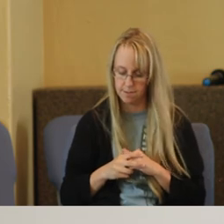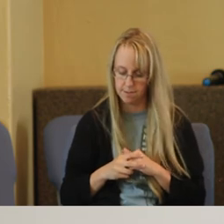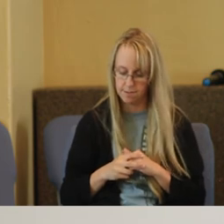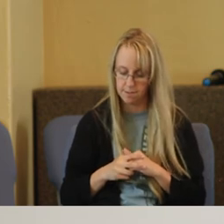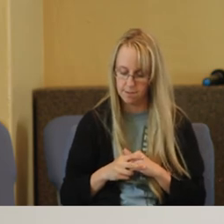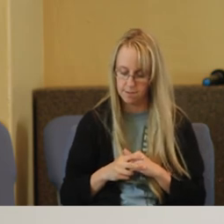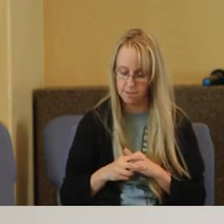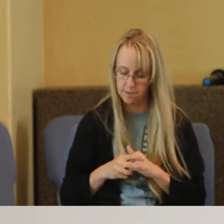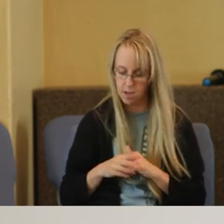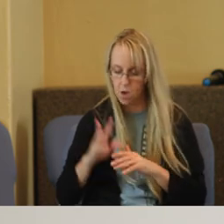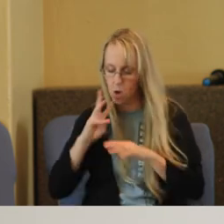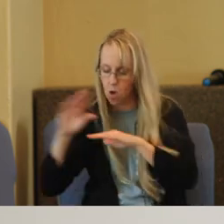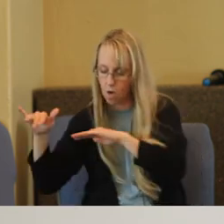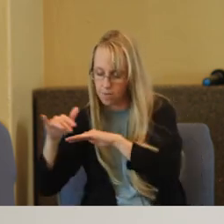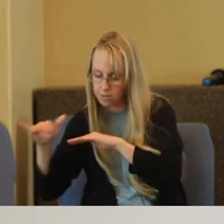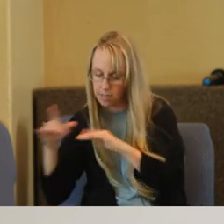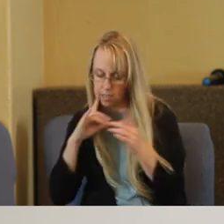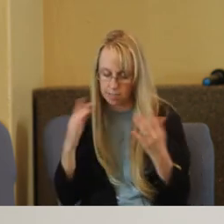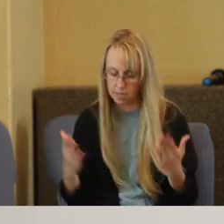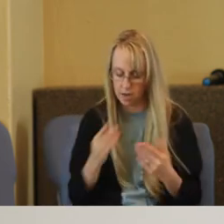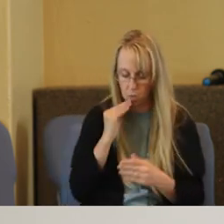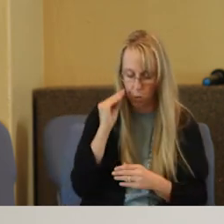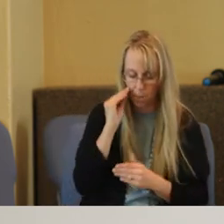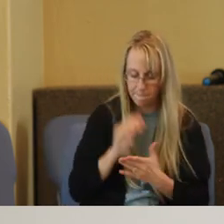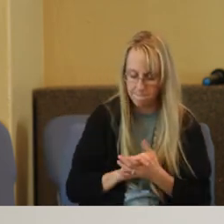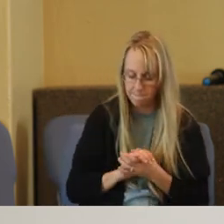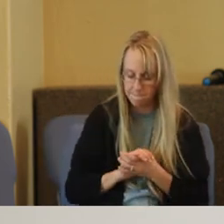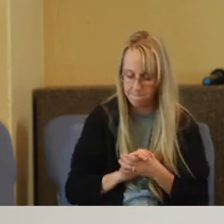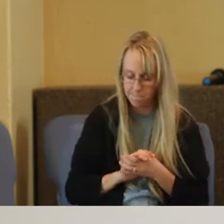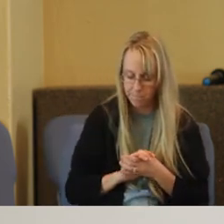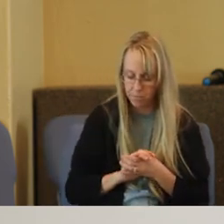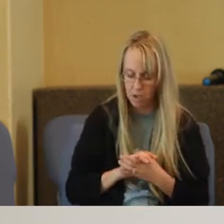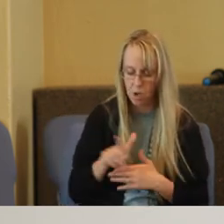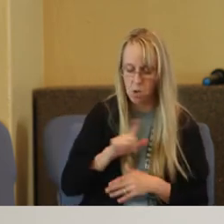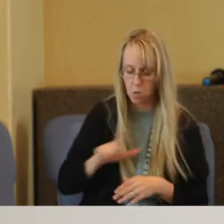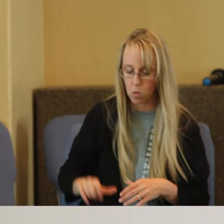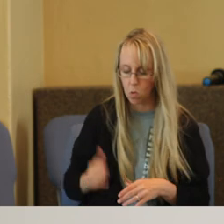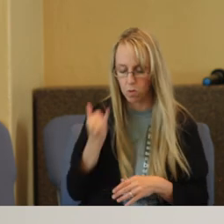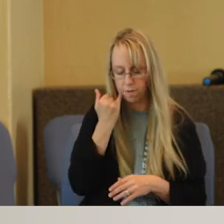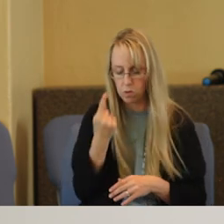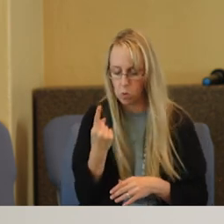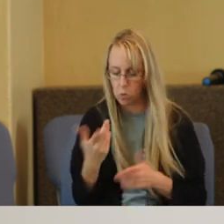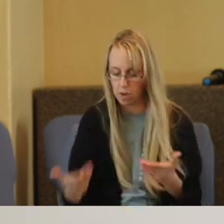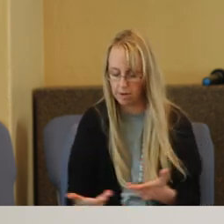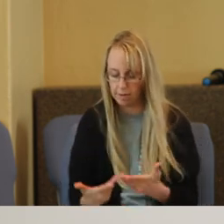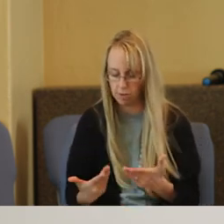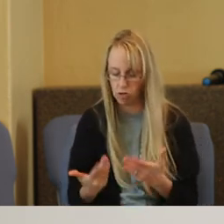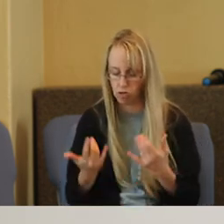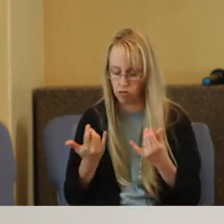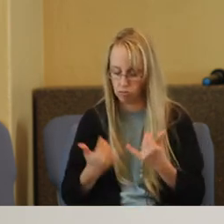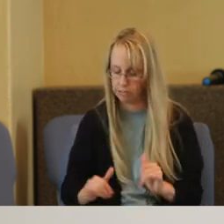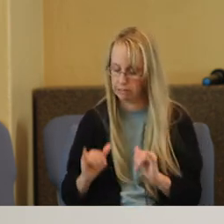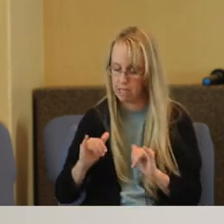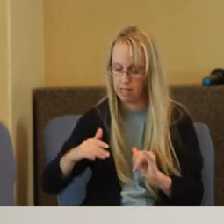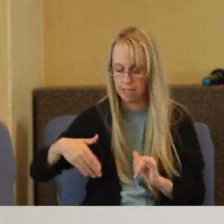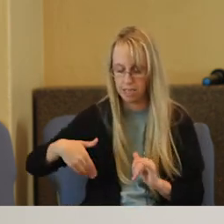overseas and right here at home. And Lord, if there's one here that has yet